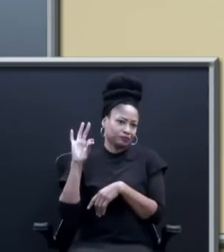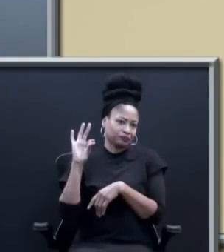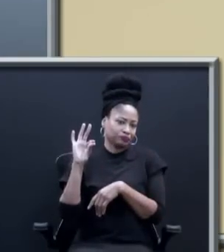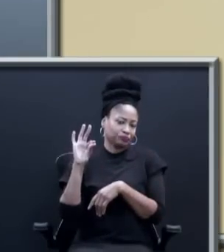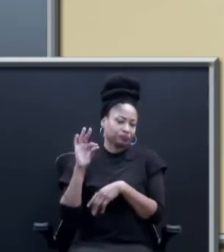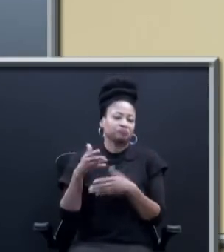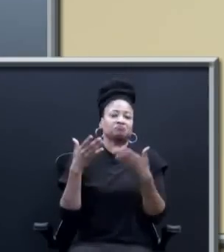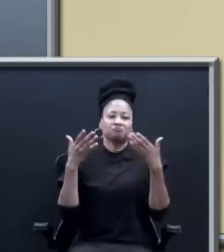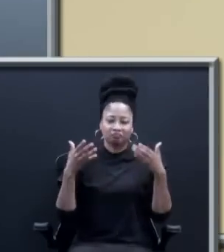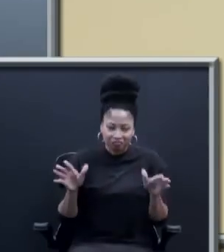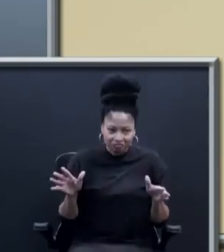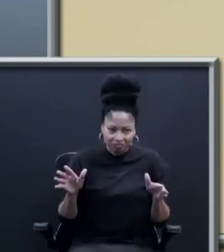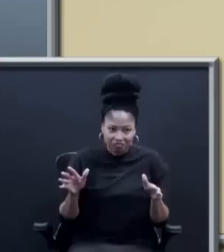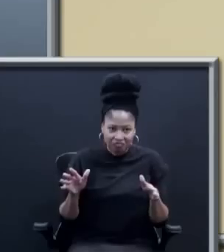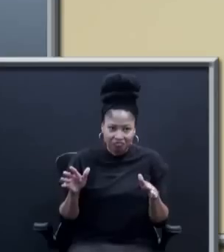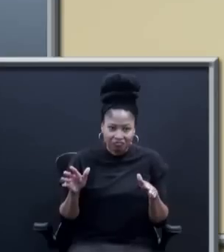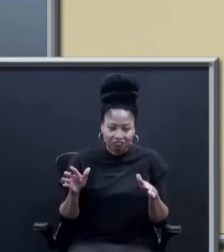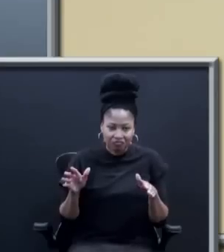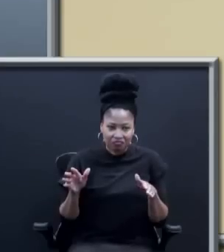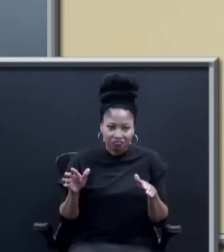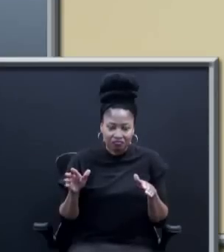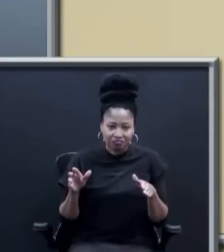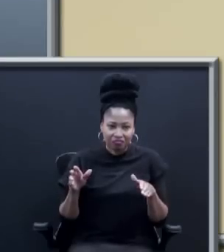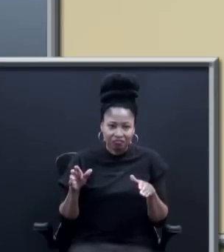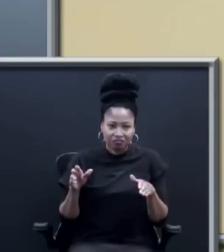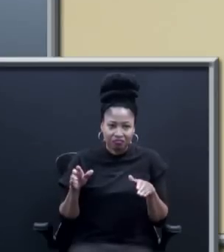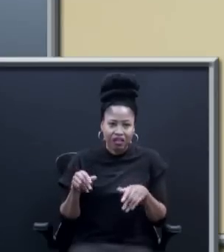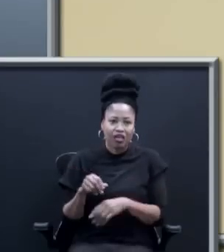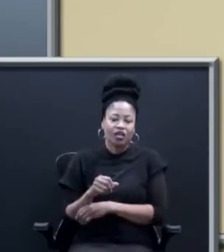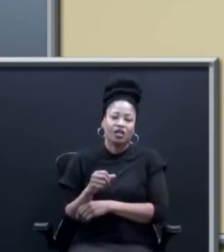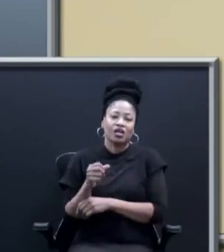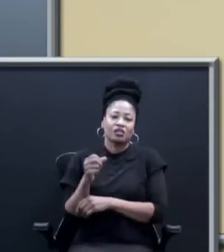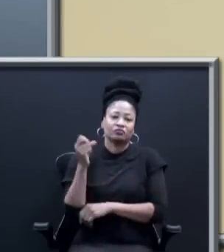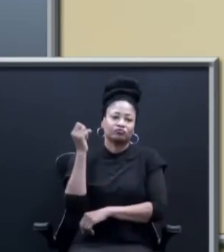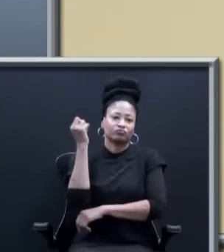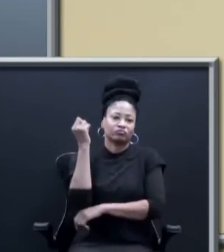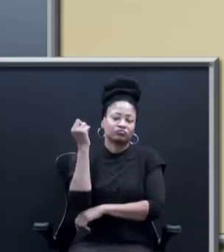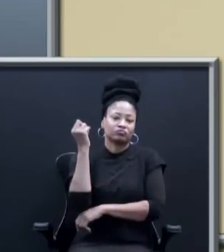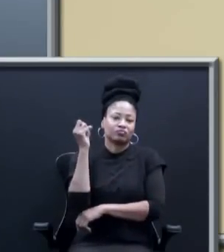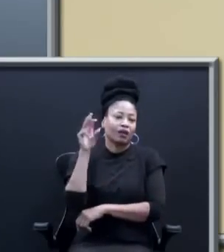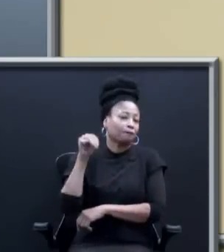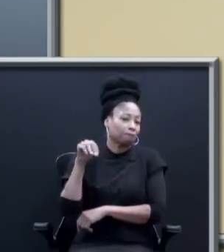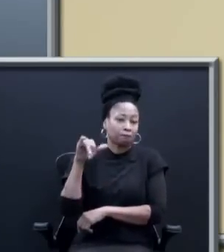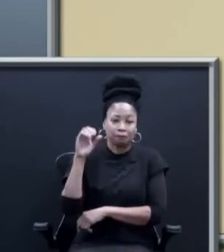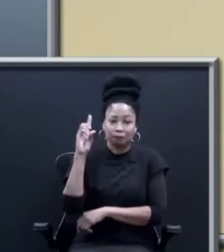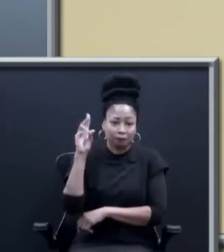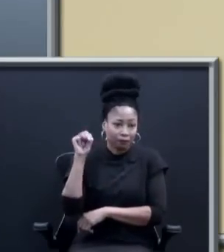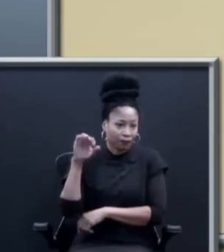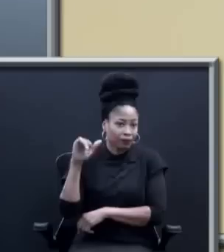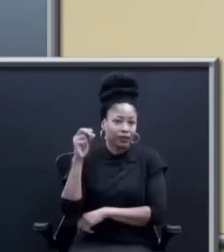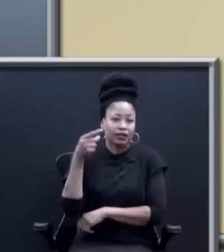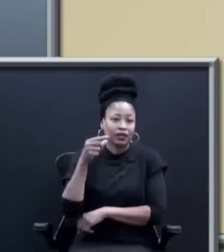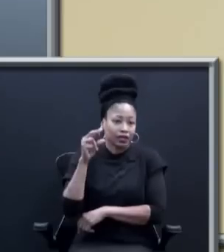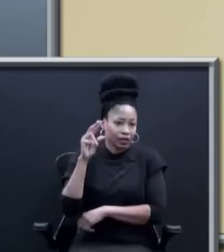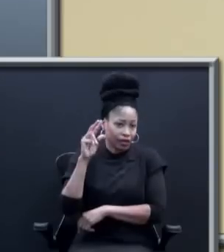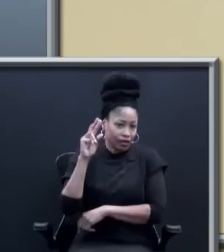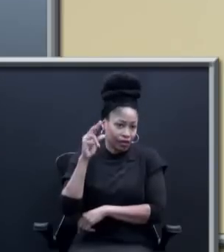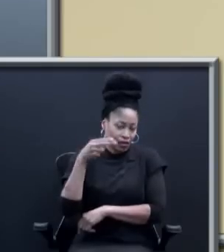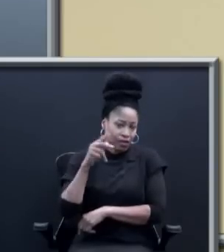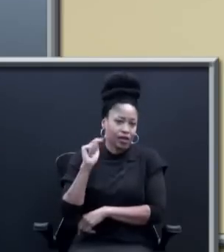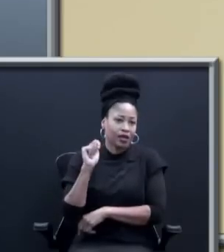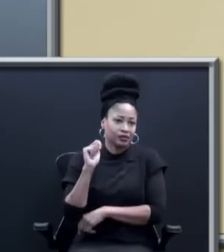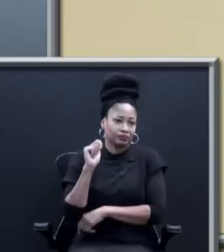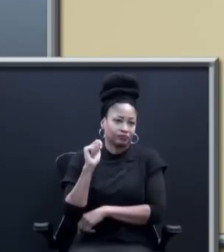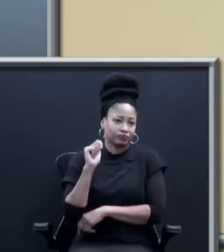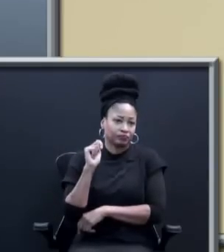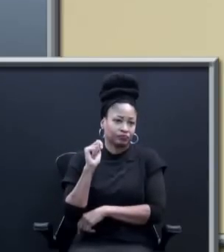to pass that at midnight the Lord smote all the firstborn in the land of Egypt, uh-huh, from the firstborn of Pharaoh that sat on his throne